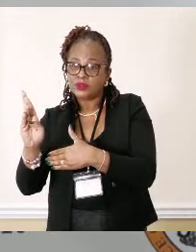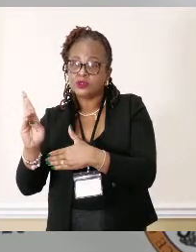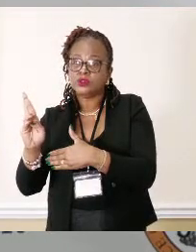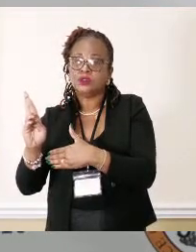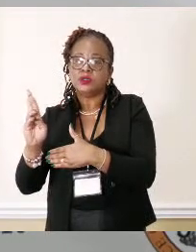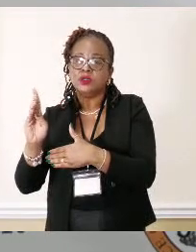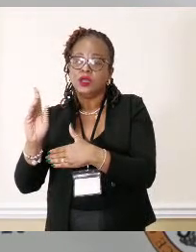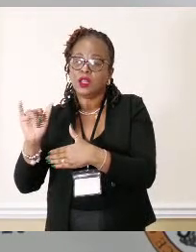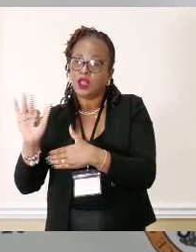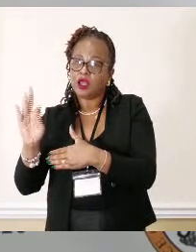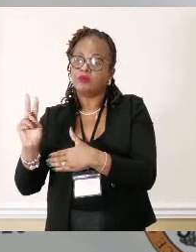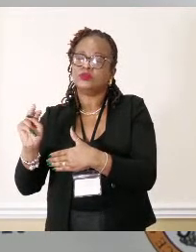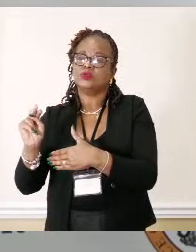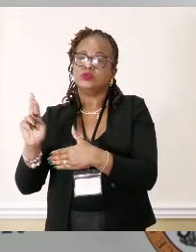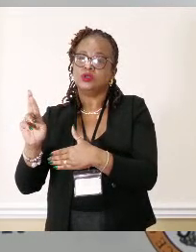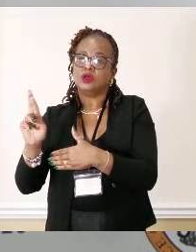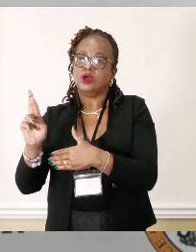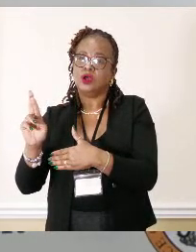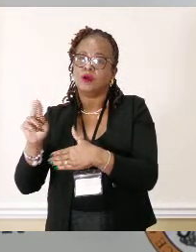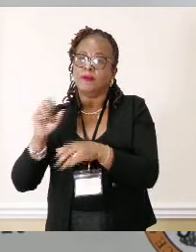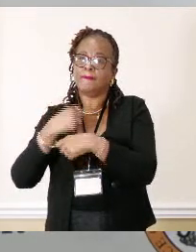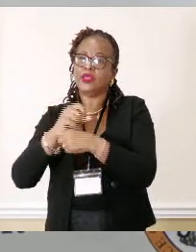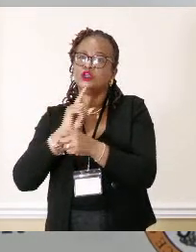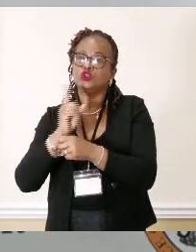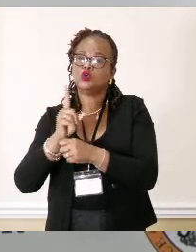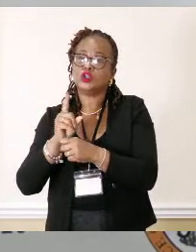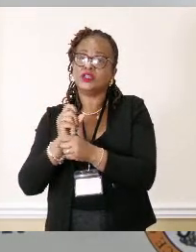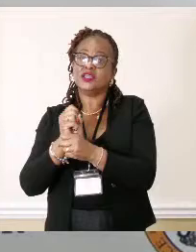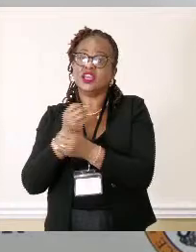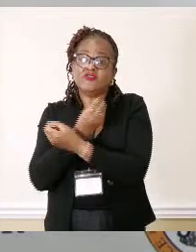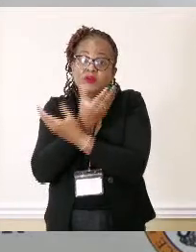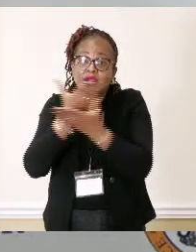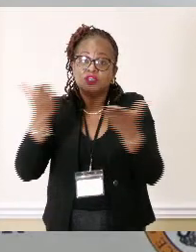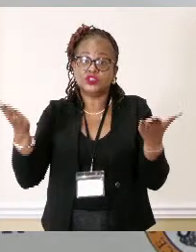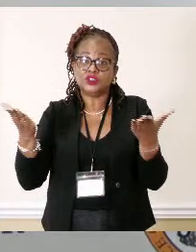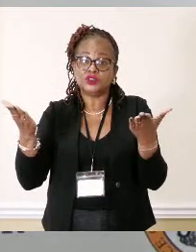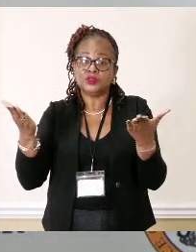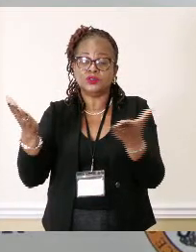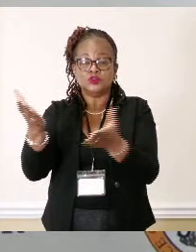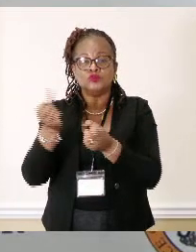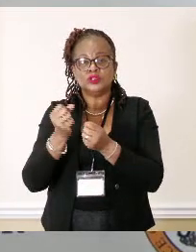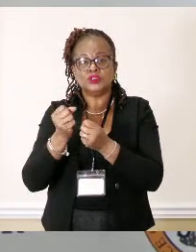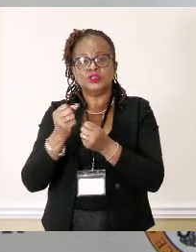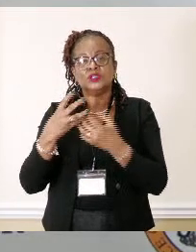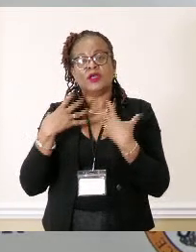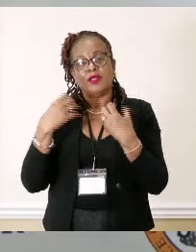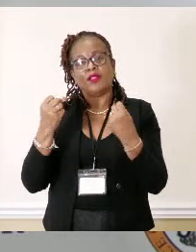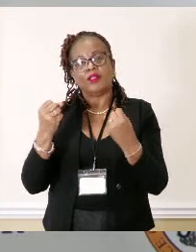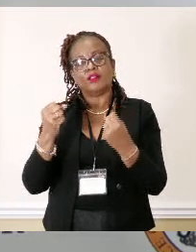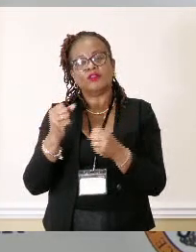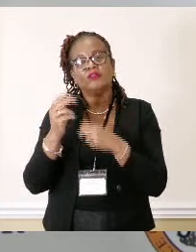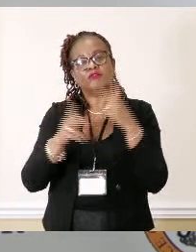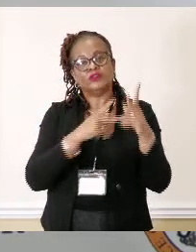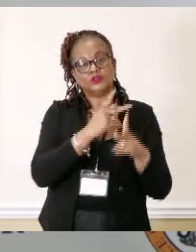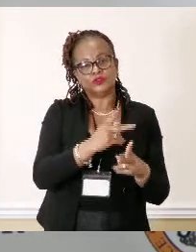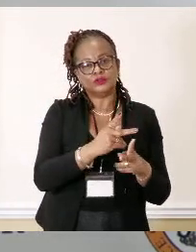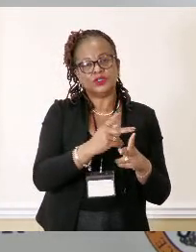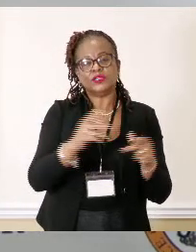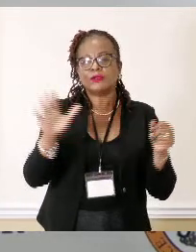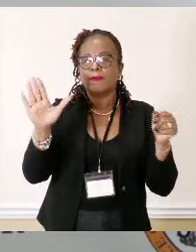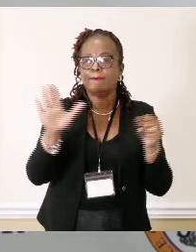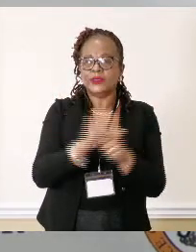also being enforced to ensure that information reaches health officials in a